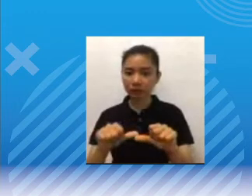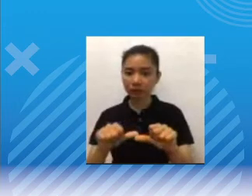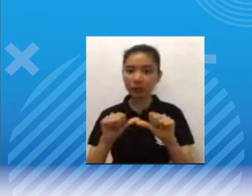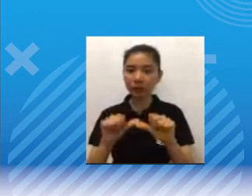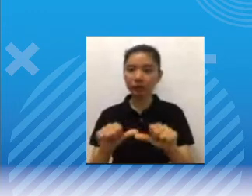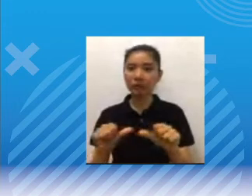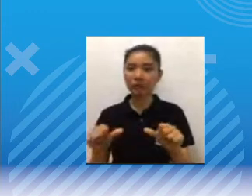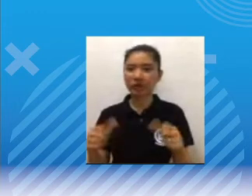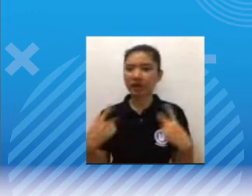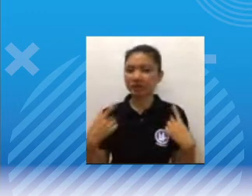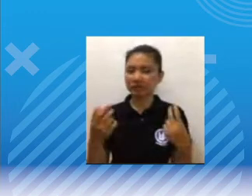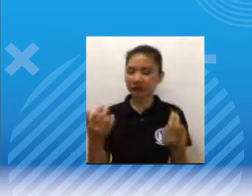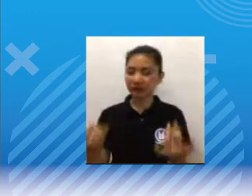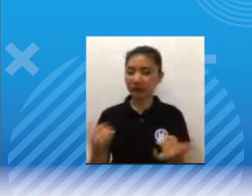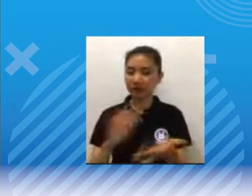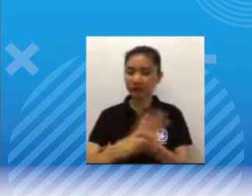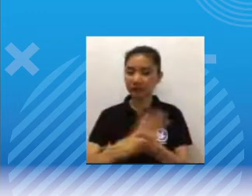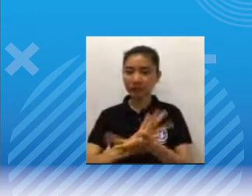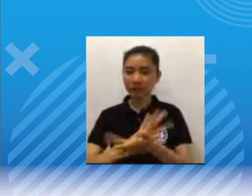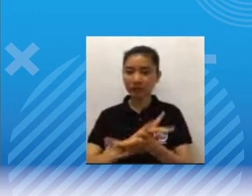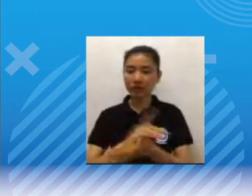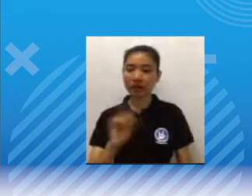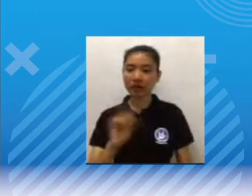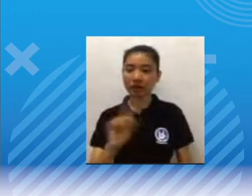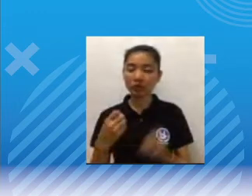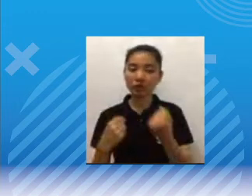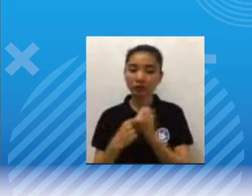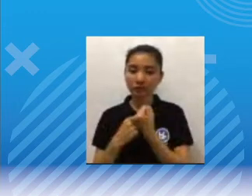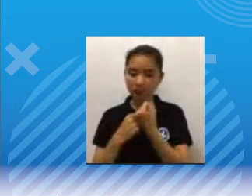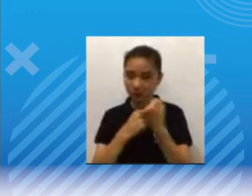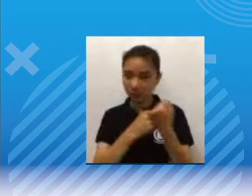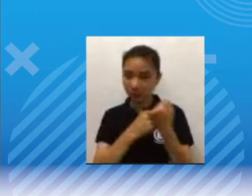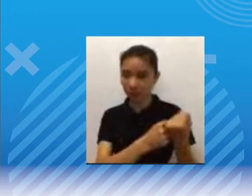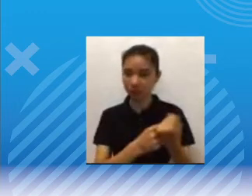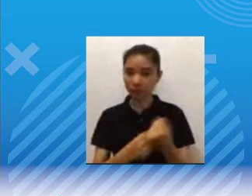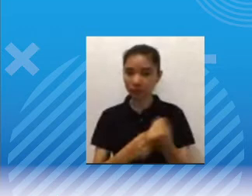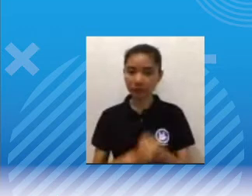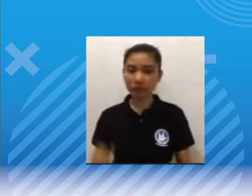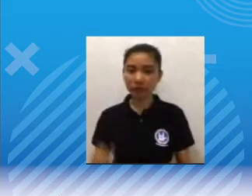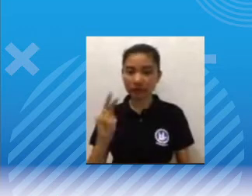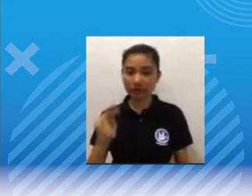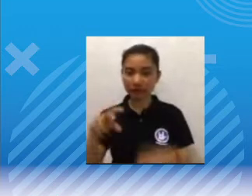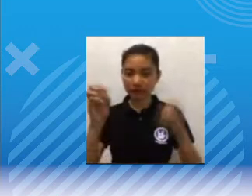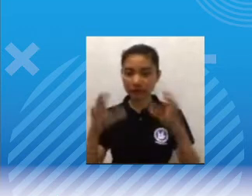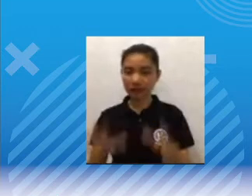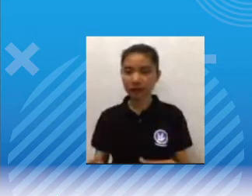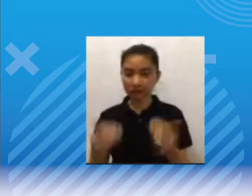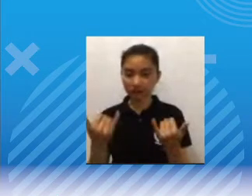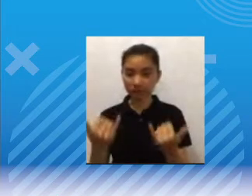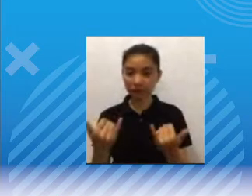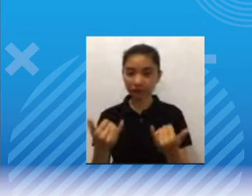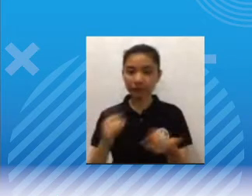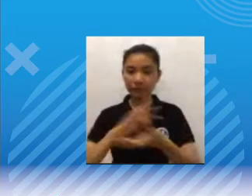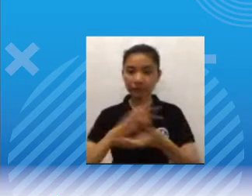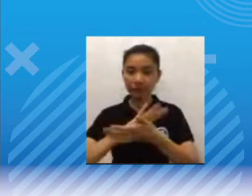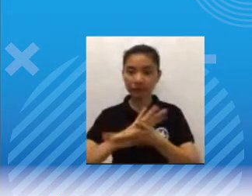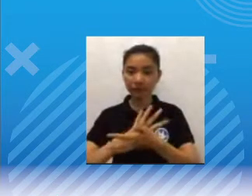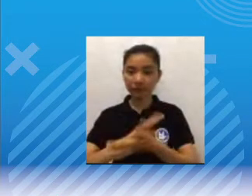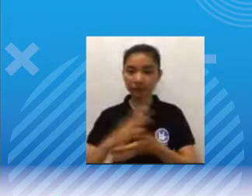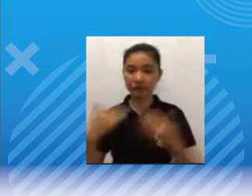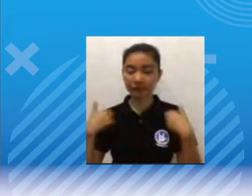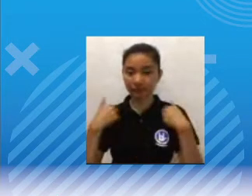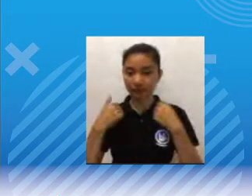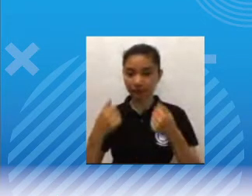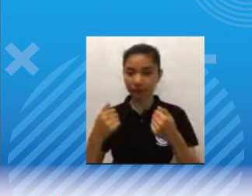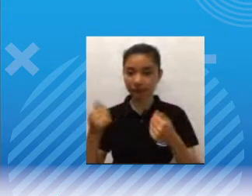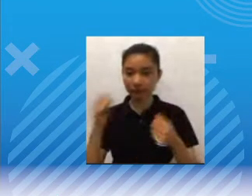support do teachers need during the COVID-19 pandemic? Ayan. So una, let